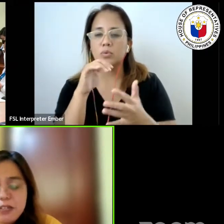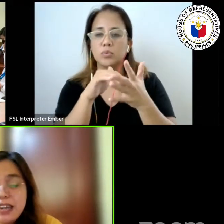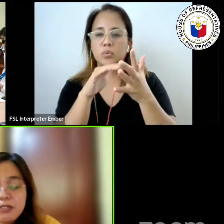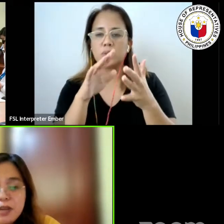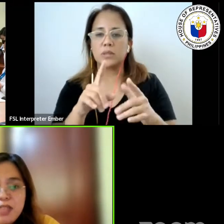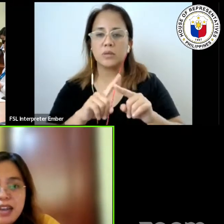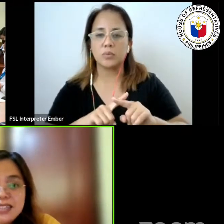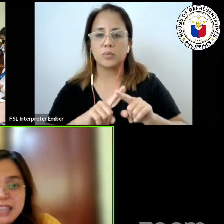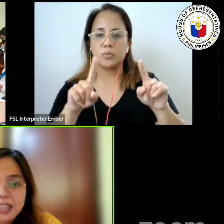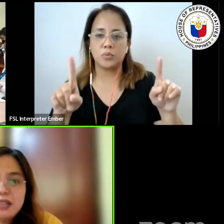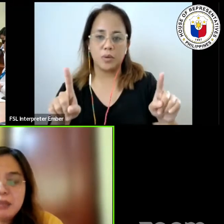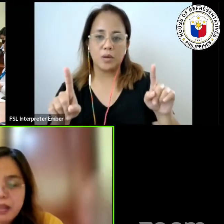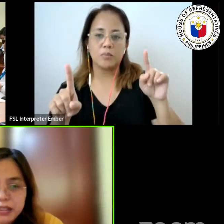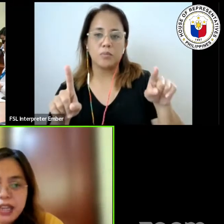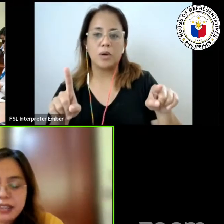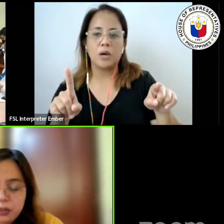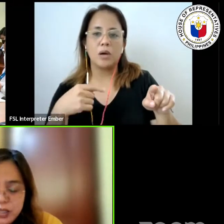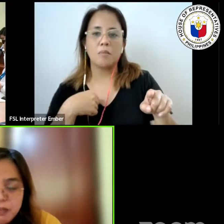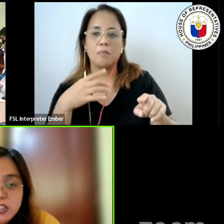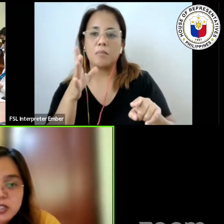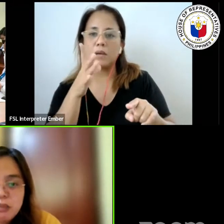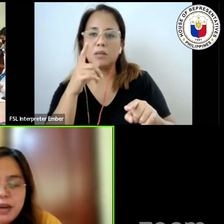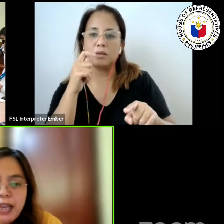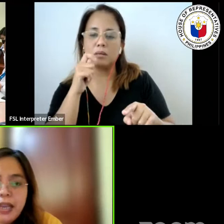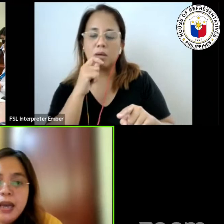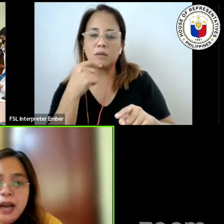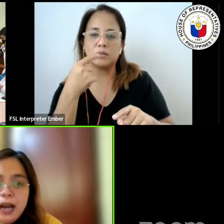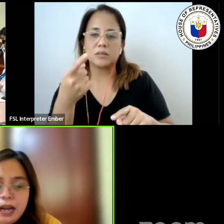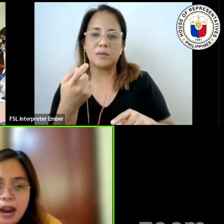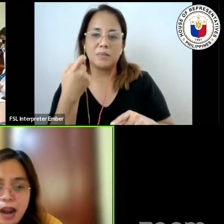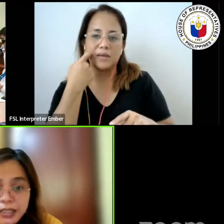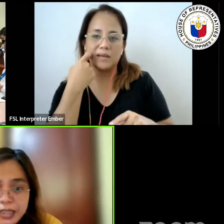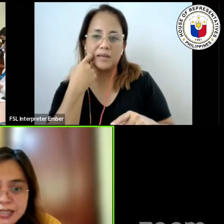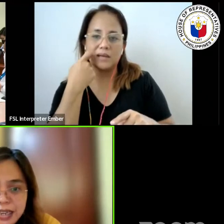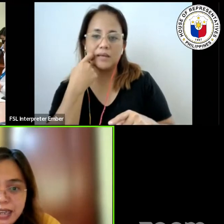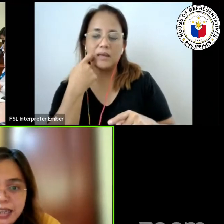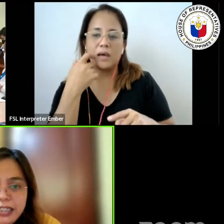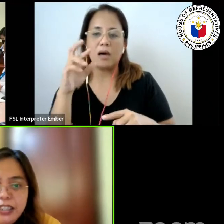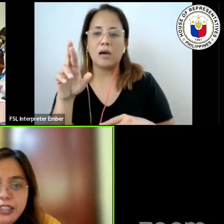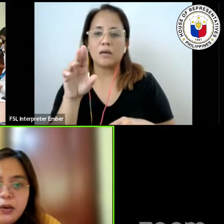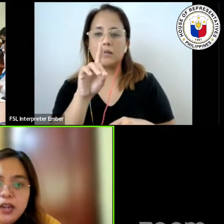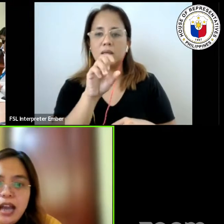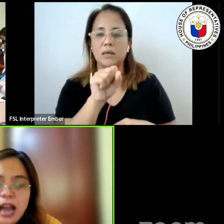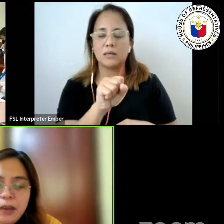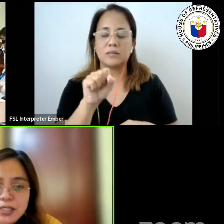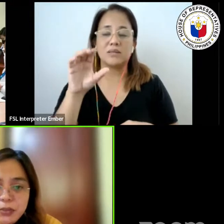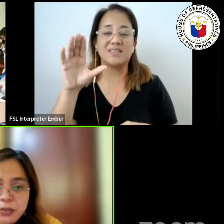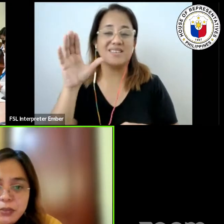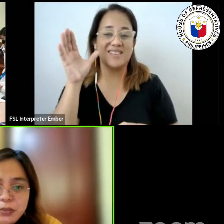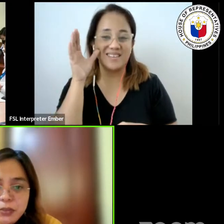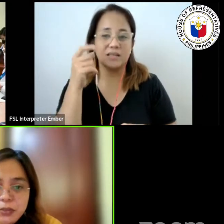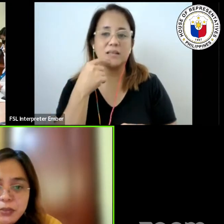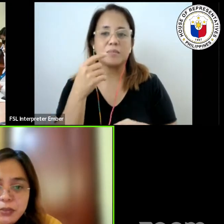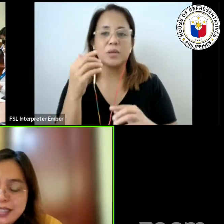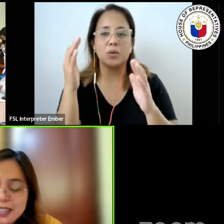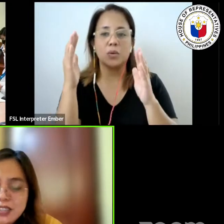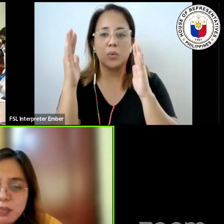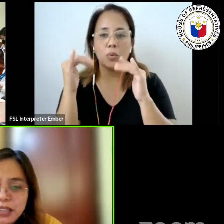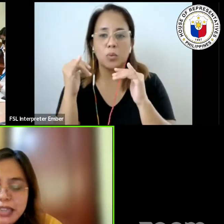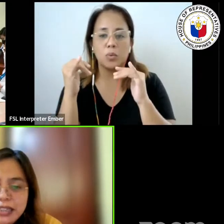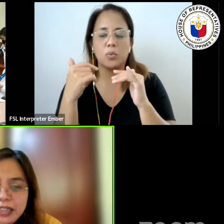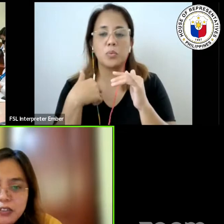is different from the assigned mother tongue that was mentioned by RD Estela Carino. I was